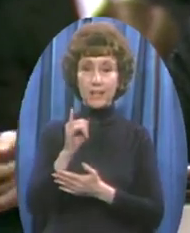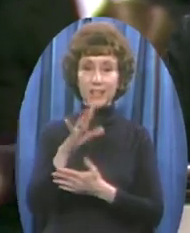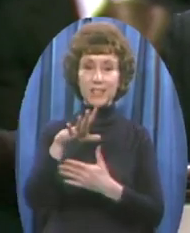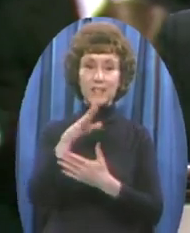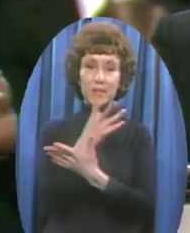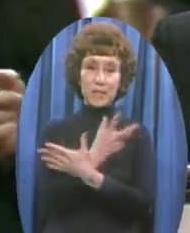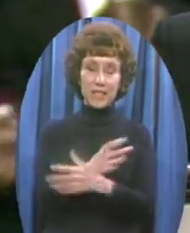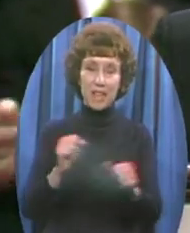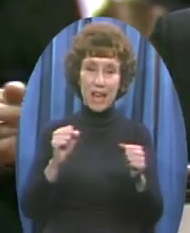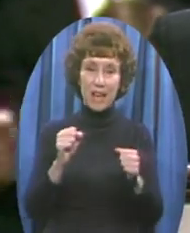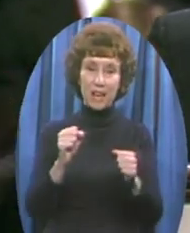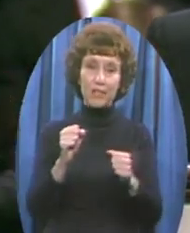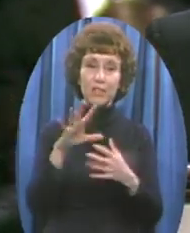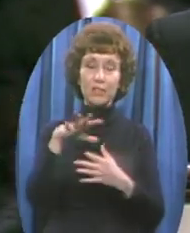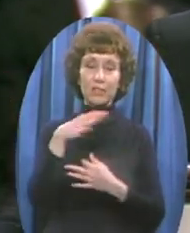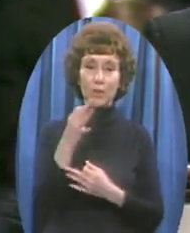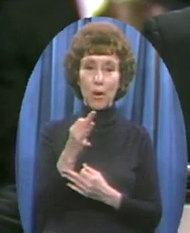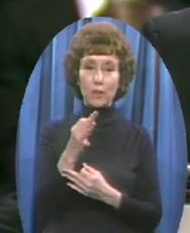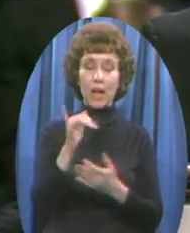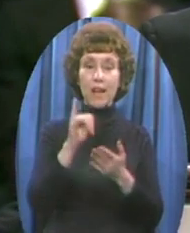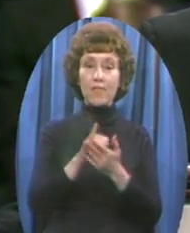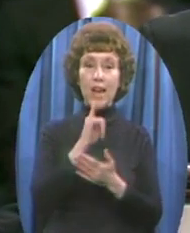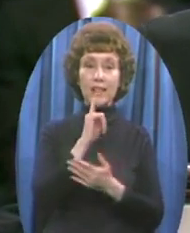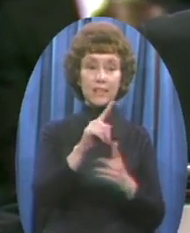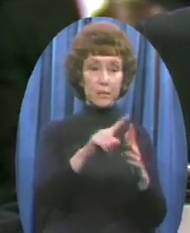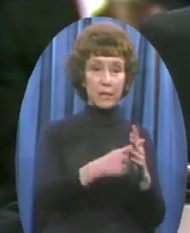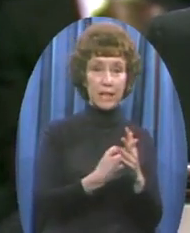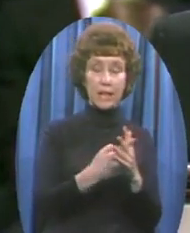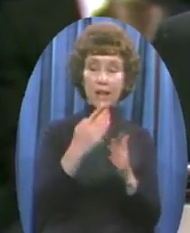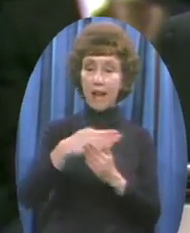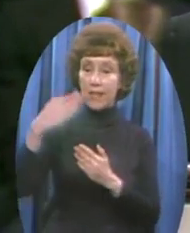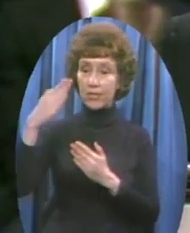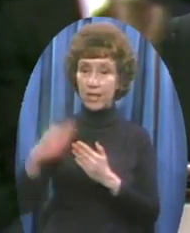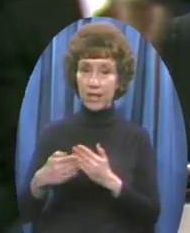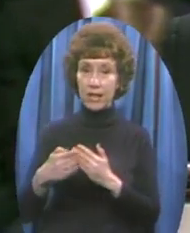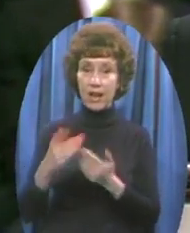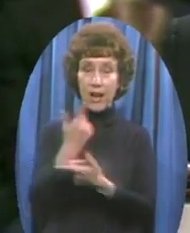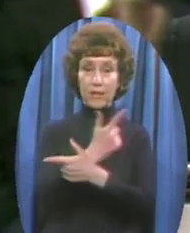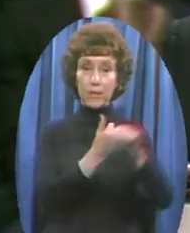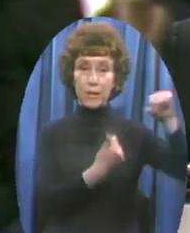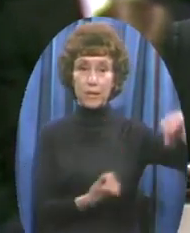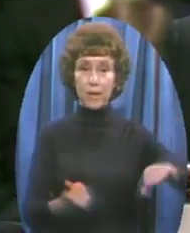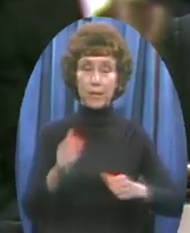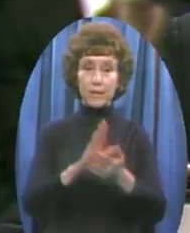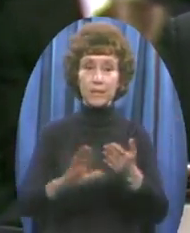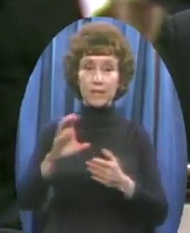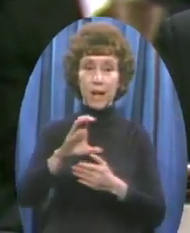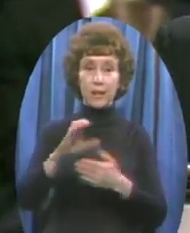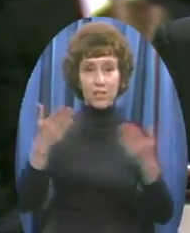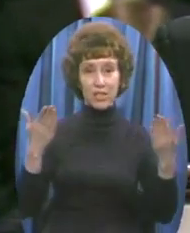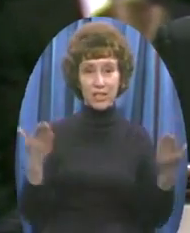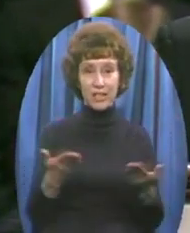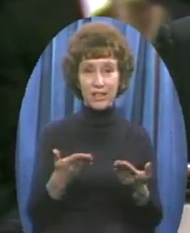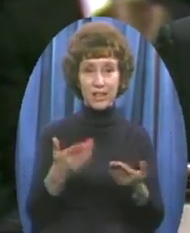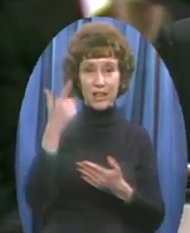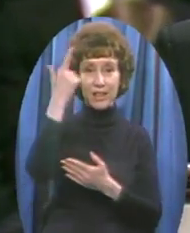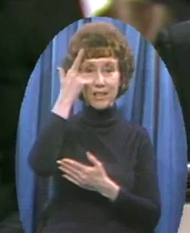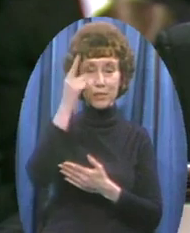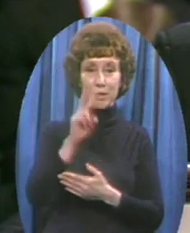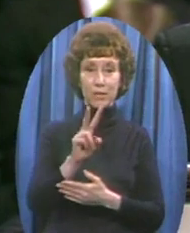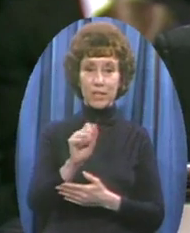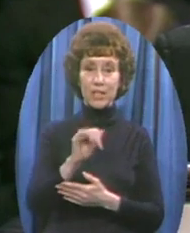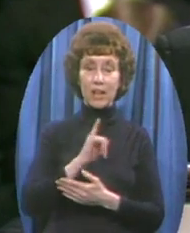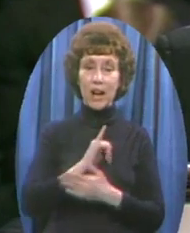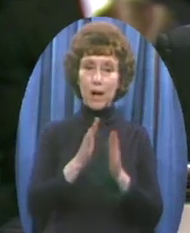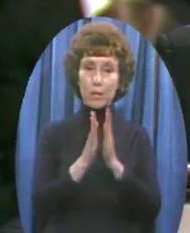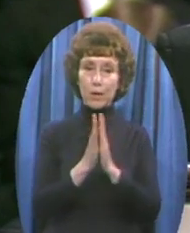Alpha and the Omega of Liberty Baptist College in Lynchburg, Virginia. And I pray today that you'll